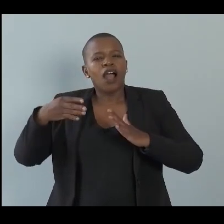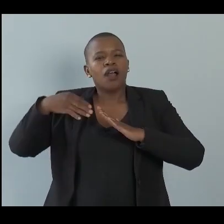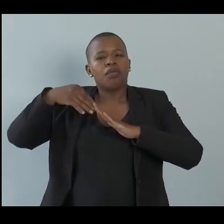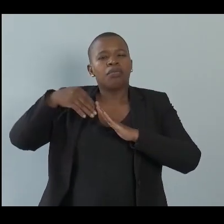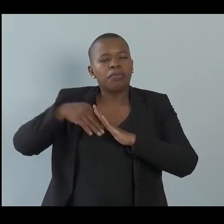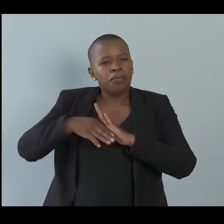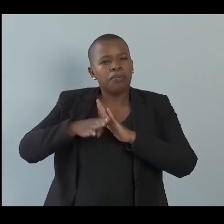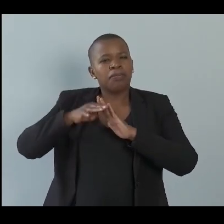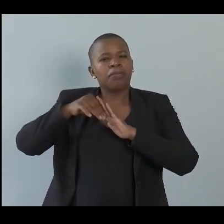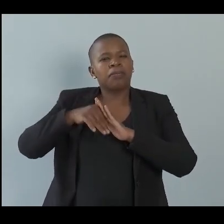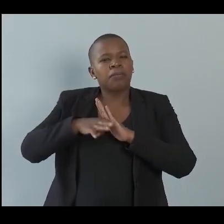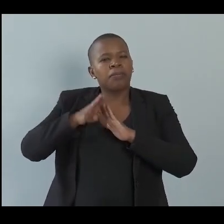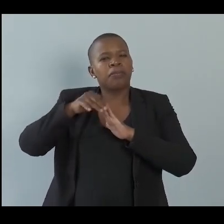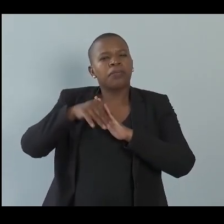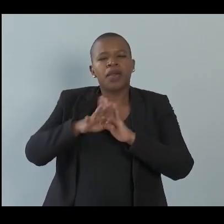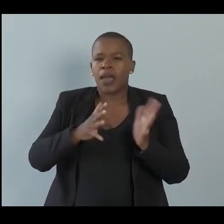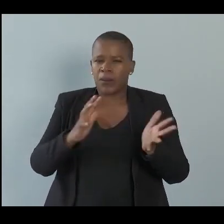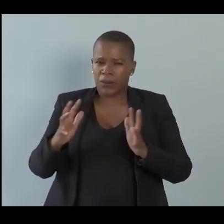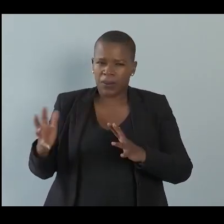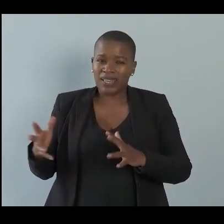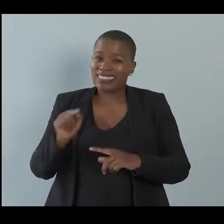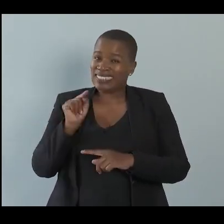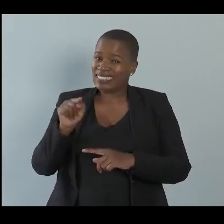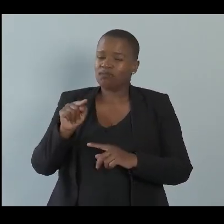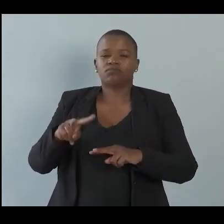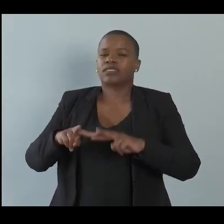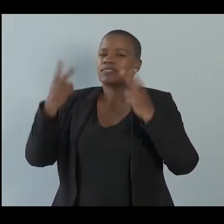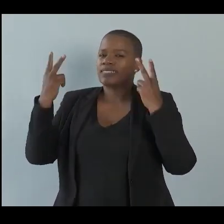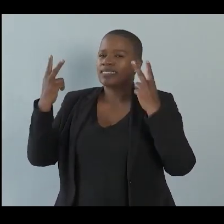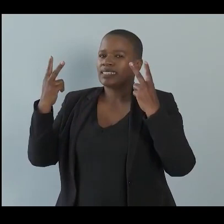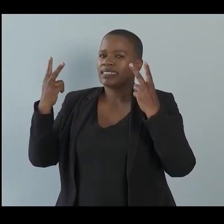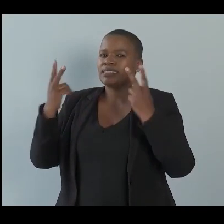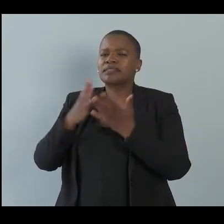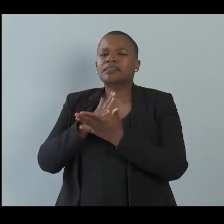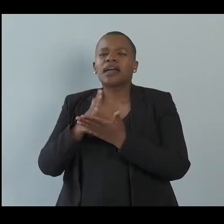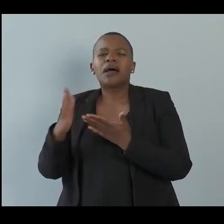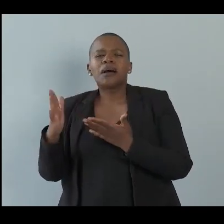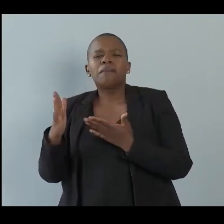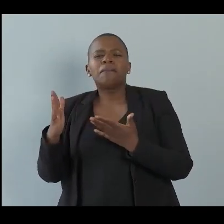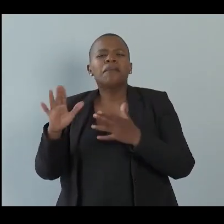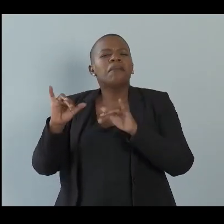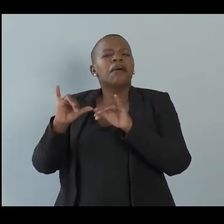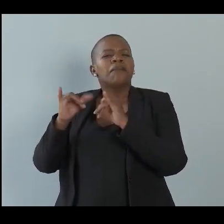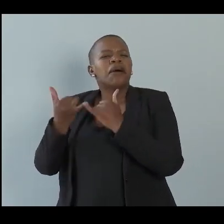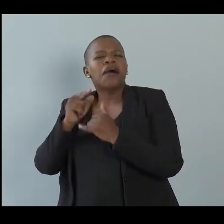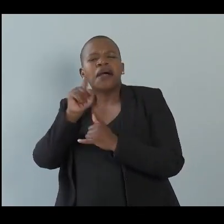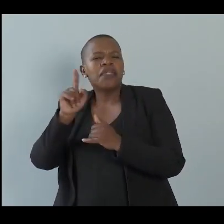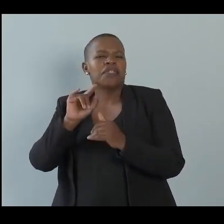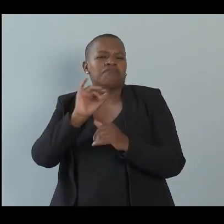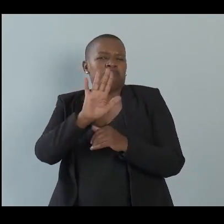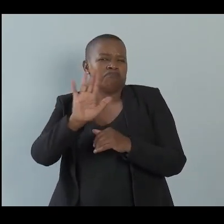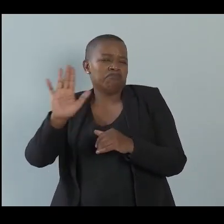depreciation. So this is a little bit different to some of our peers. I think that plays a significant role.